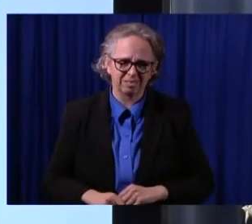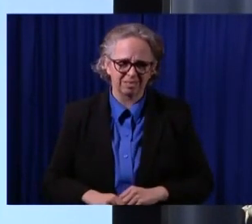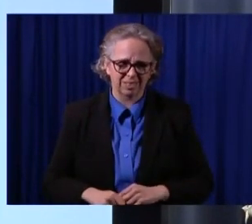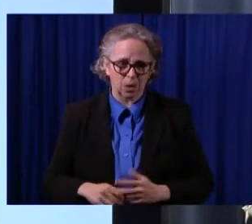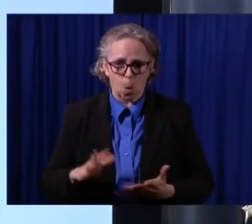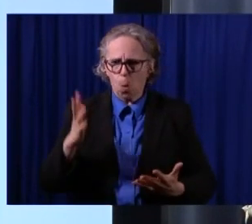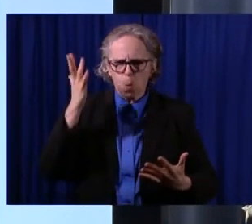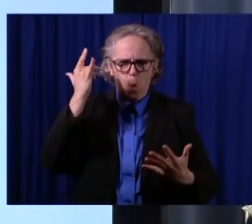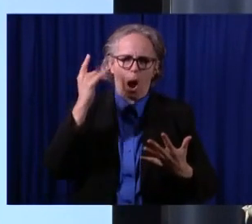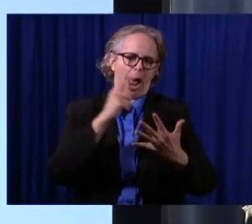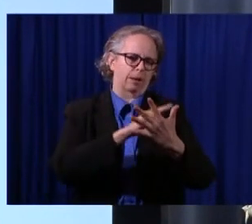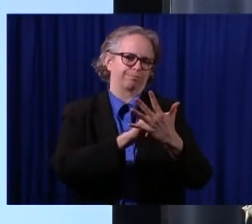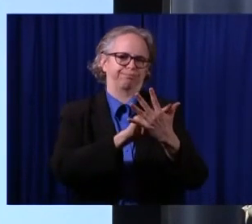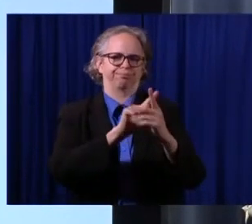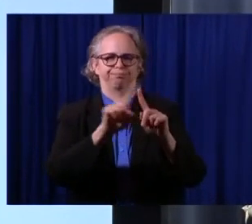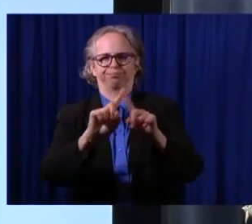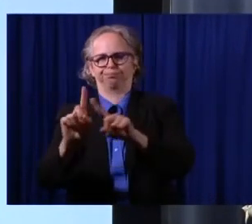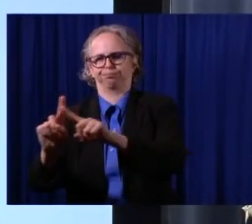we'll talk about.